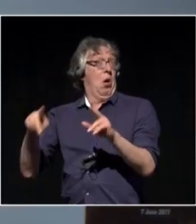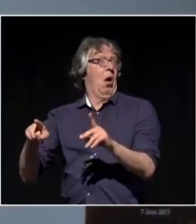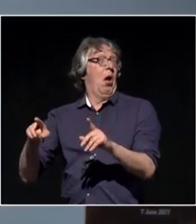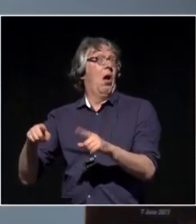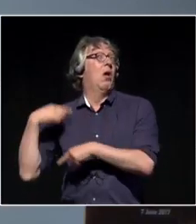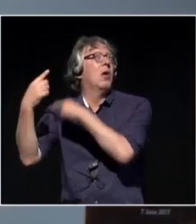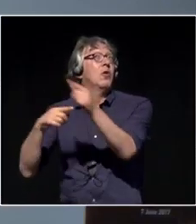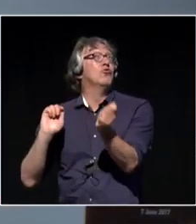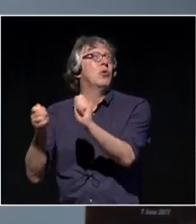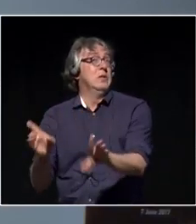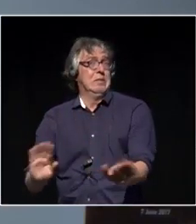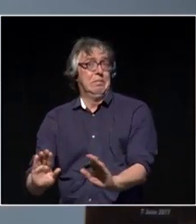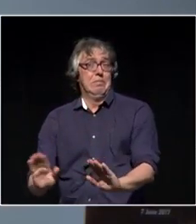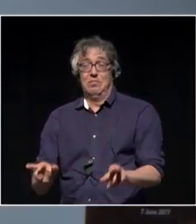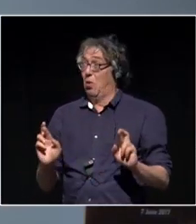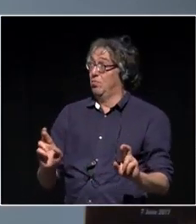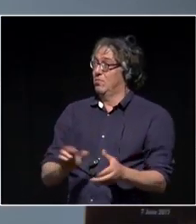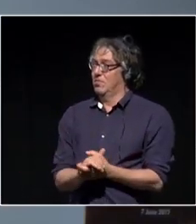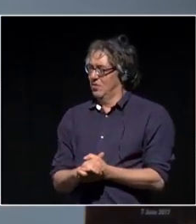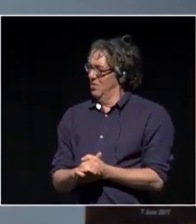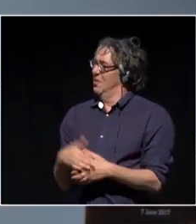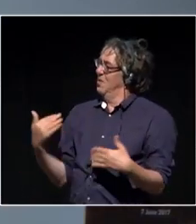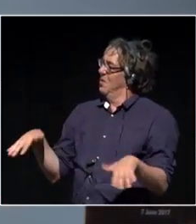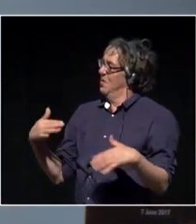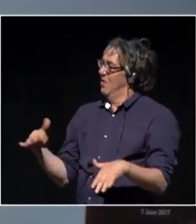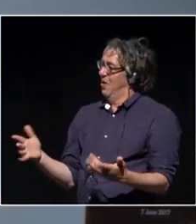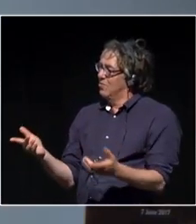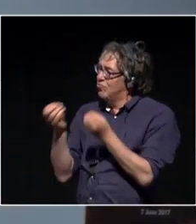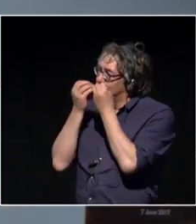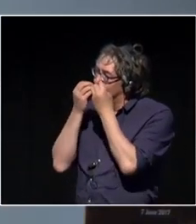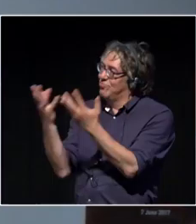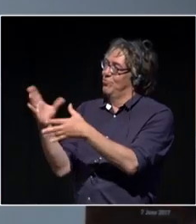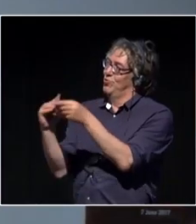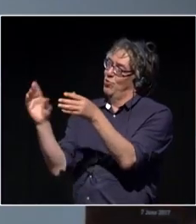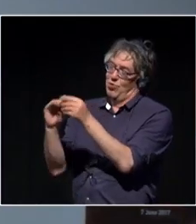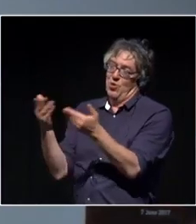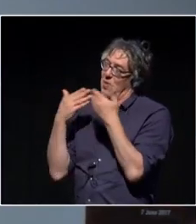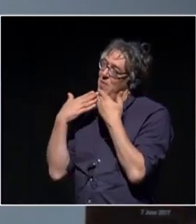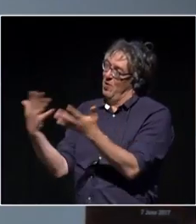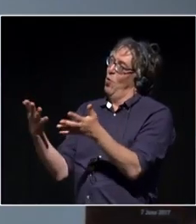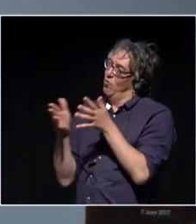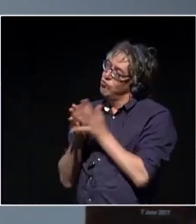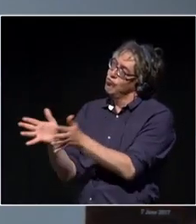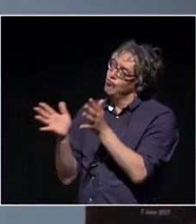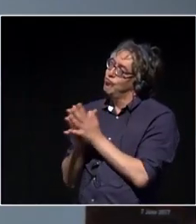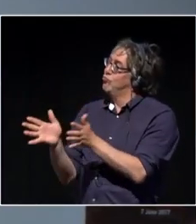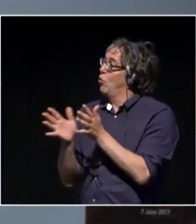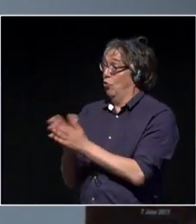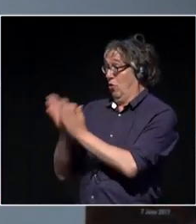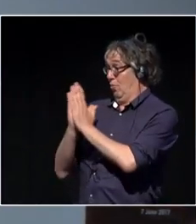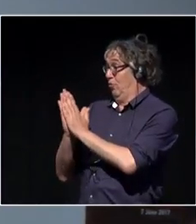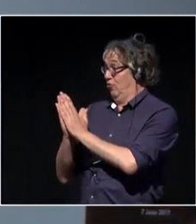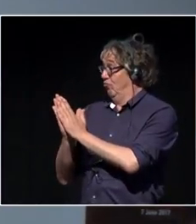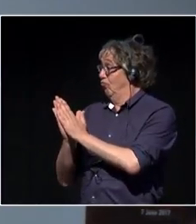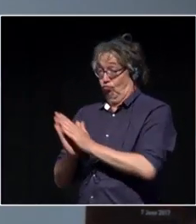yes, indeed, it's like a kind of utopia. This is wonderful. Thank you very much for what you described. Could you remain up here